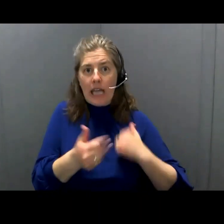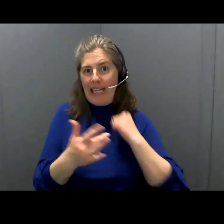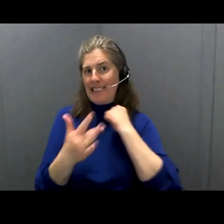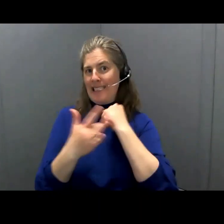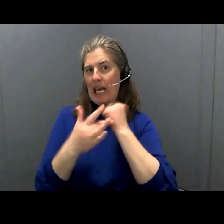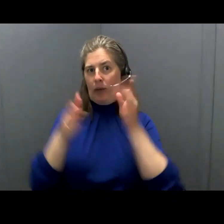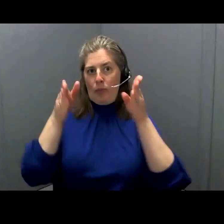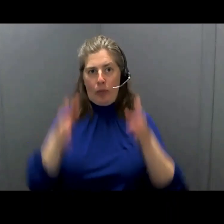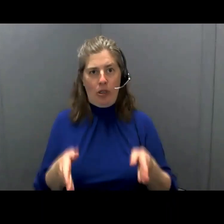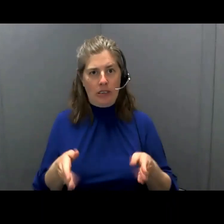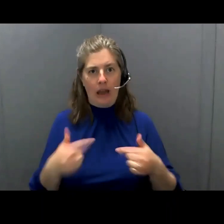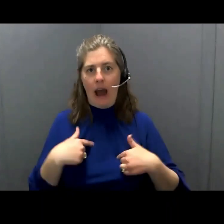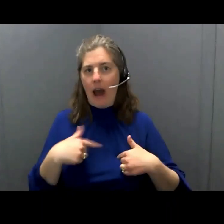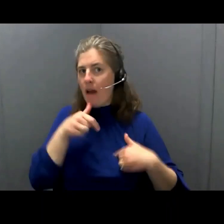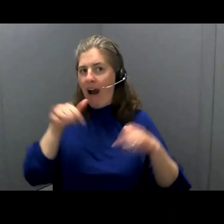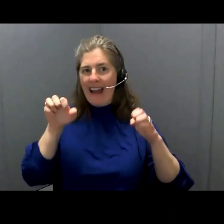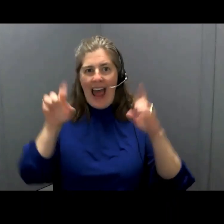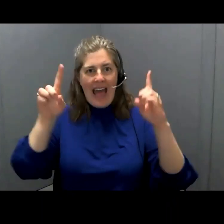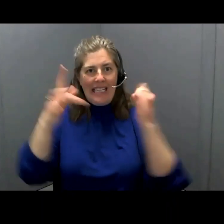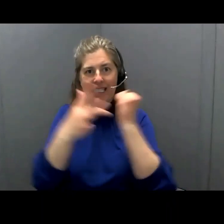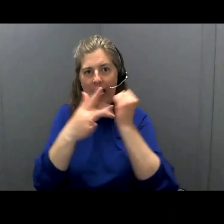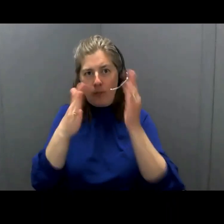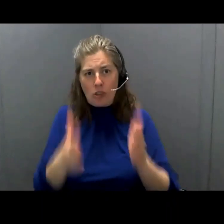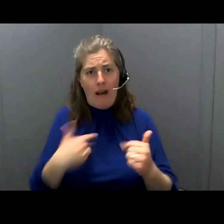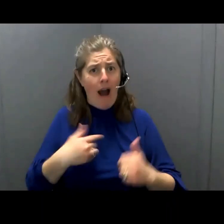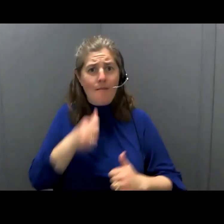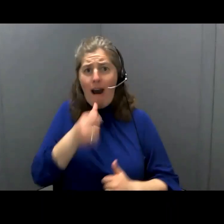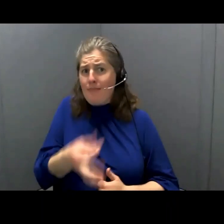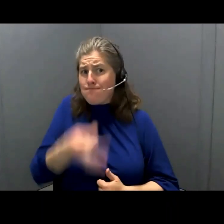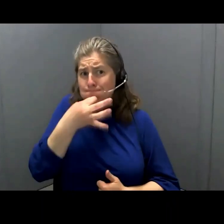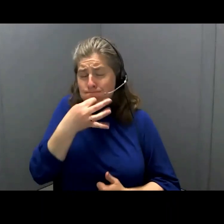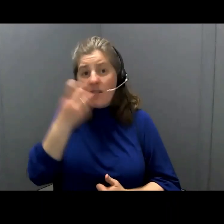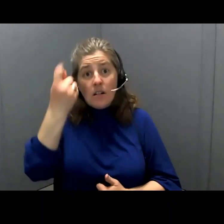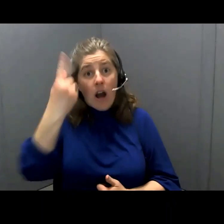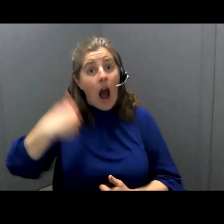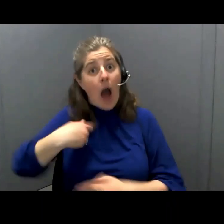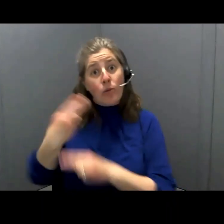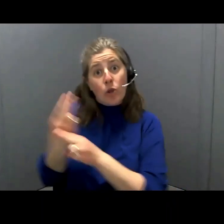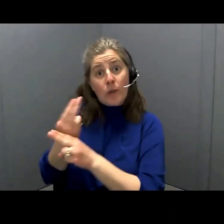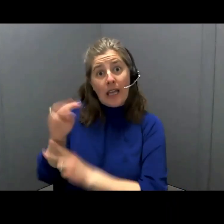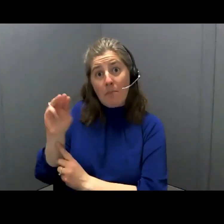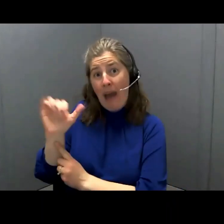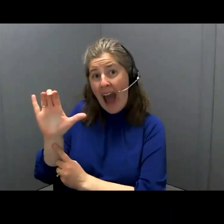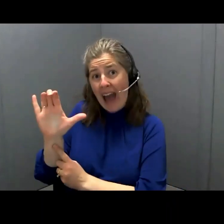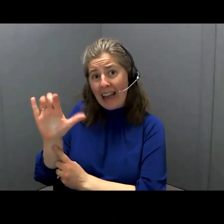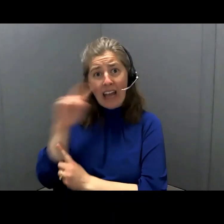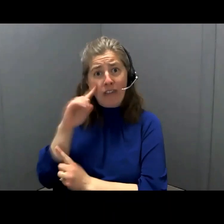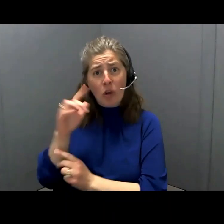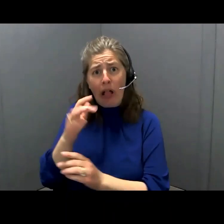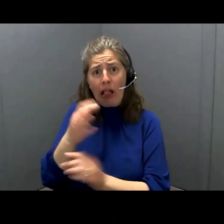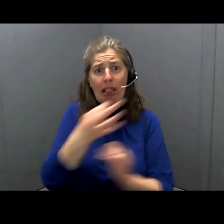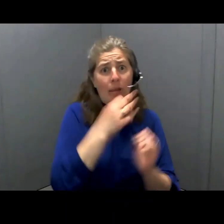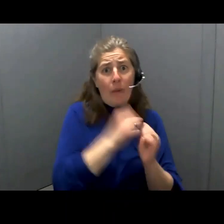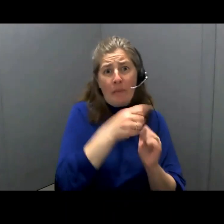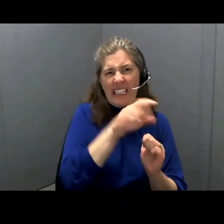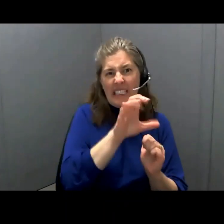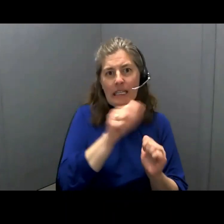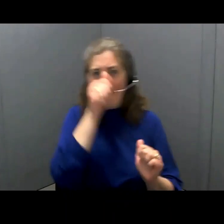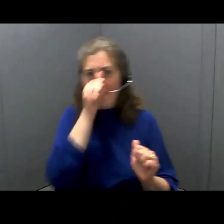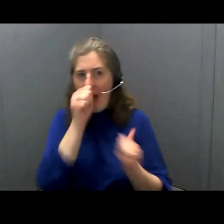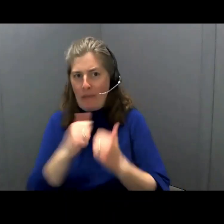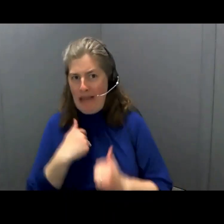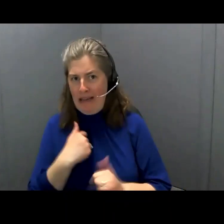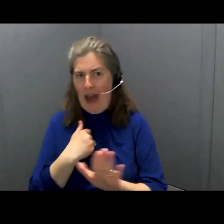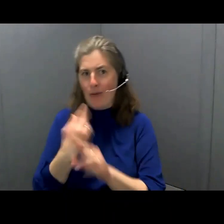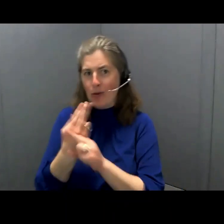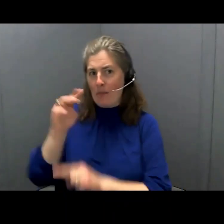person. I'm not an ed tech person. I'm not an expert. I'm using a Mac. So if you're not a Mac person, bear with me. I'm